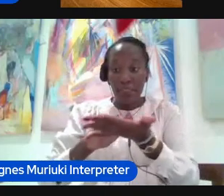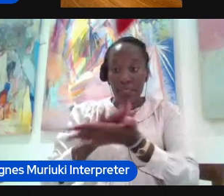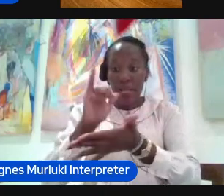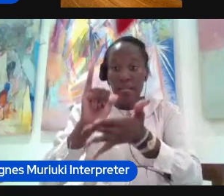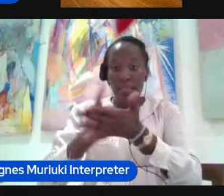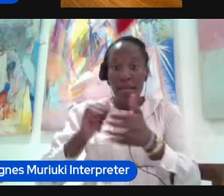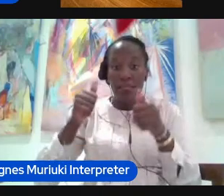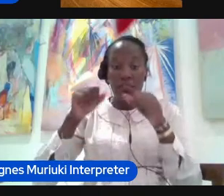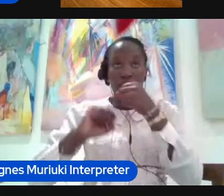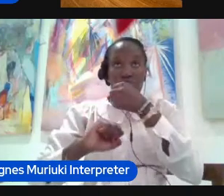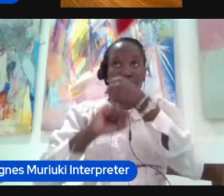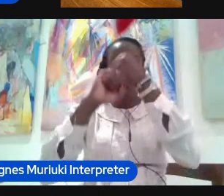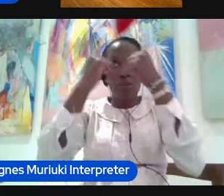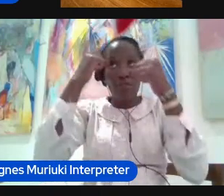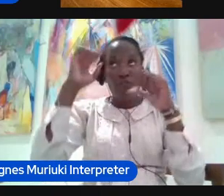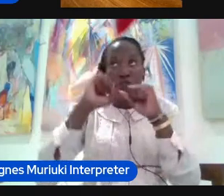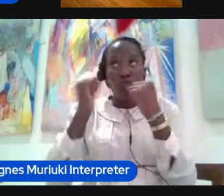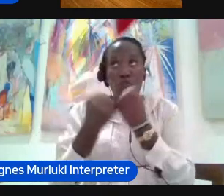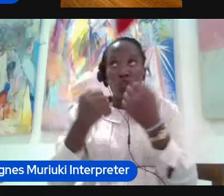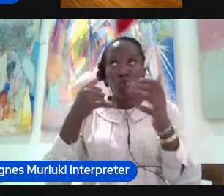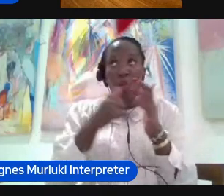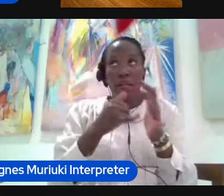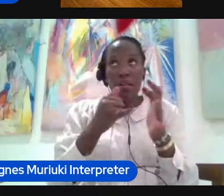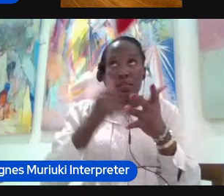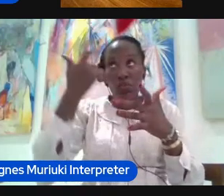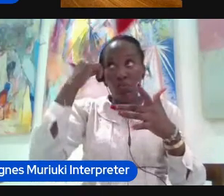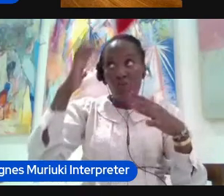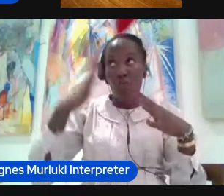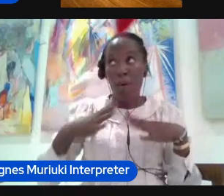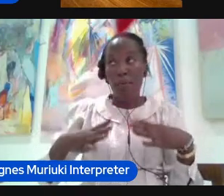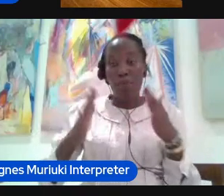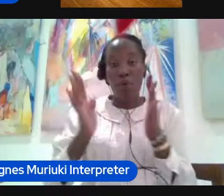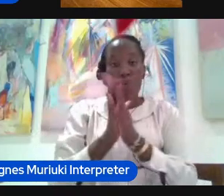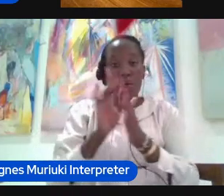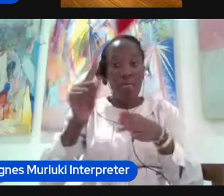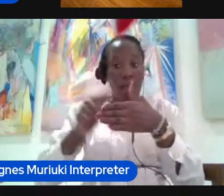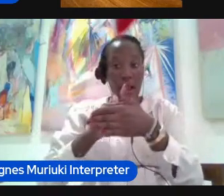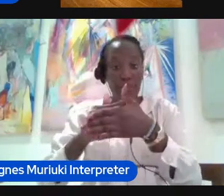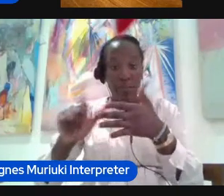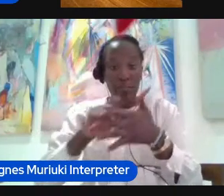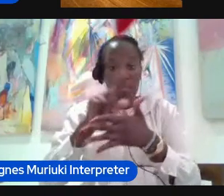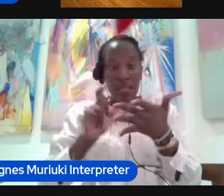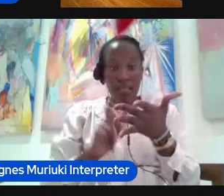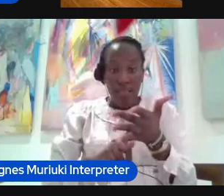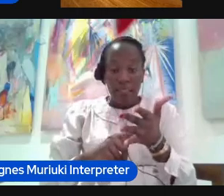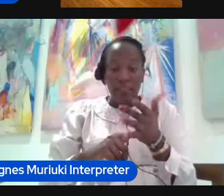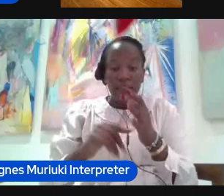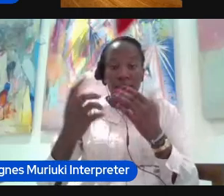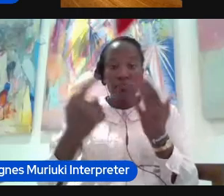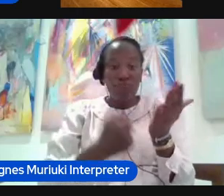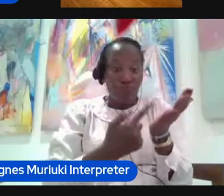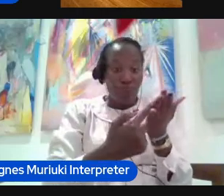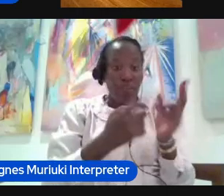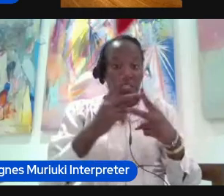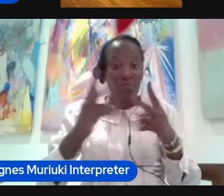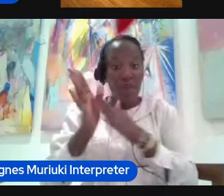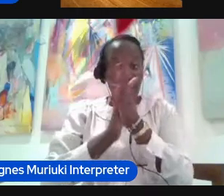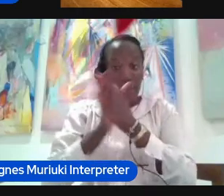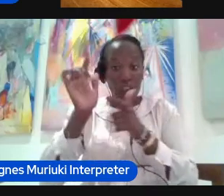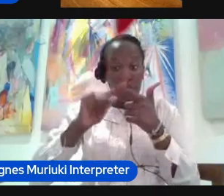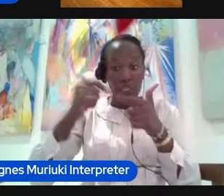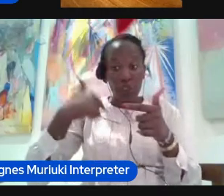champions for social inclusion for persons with albinism. And this conversation is very pertinent to me because Black albinism